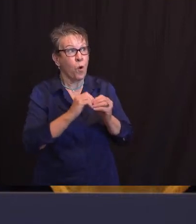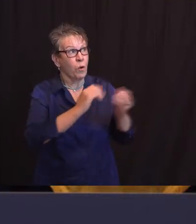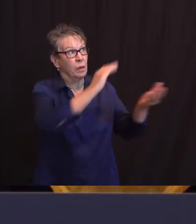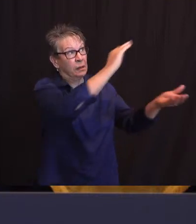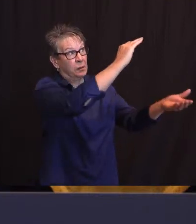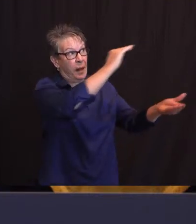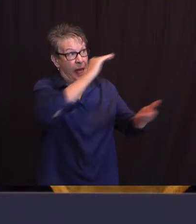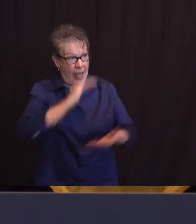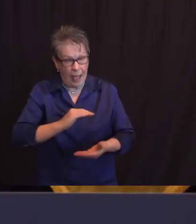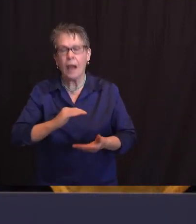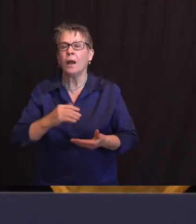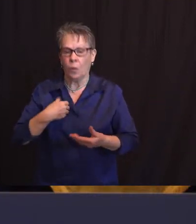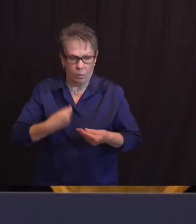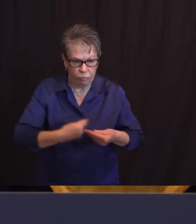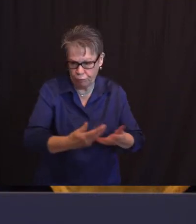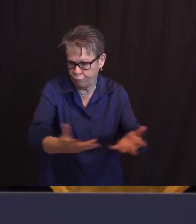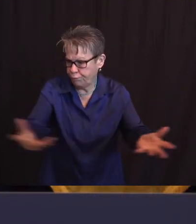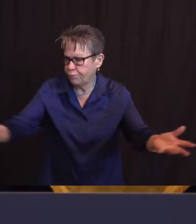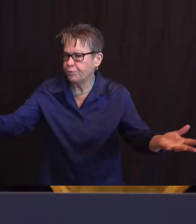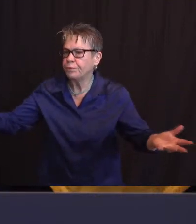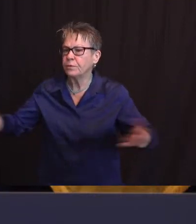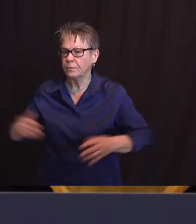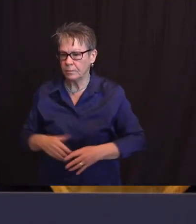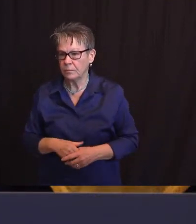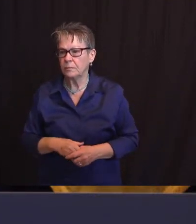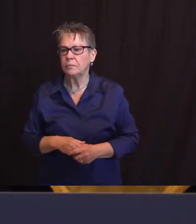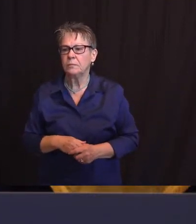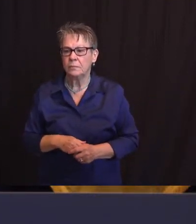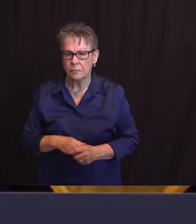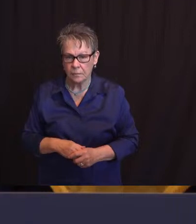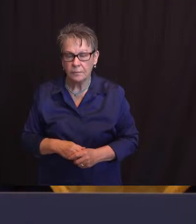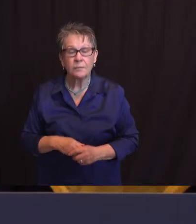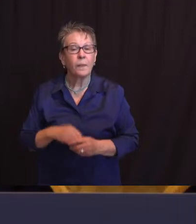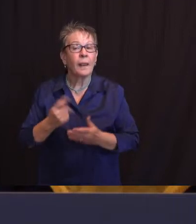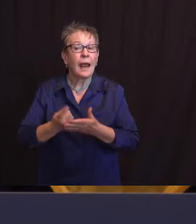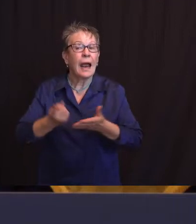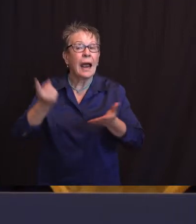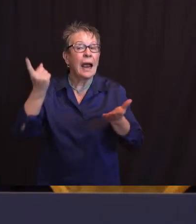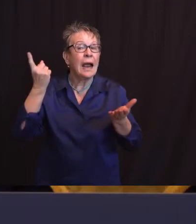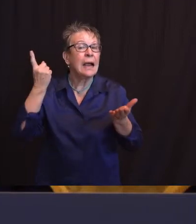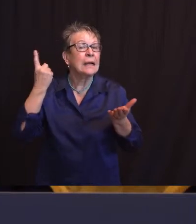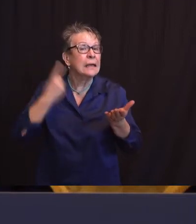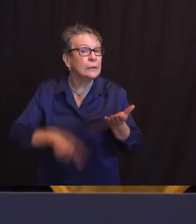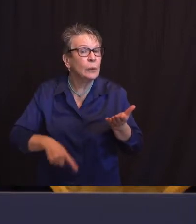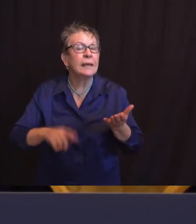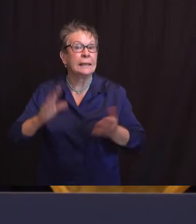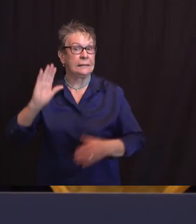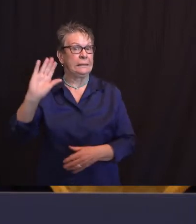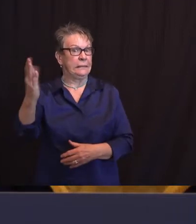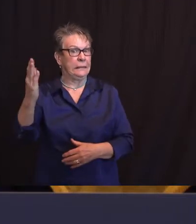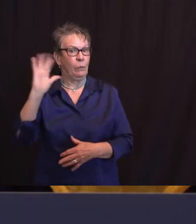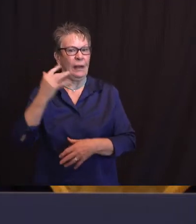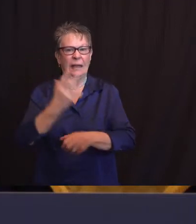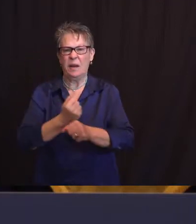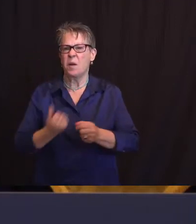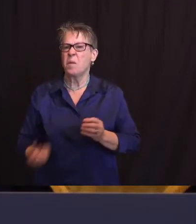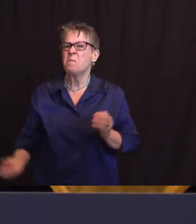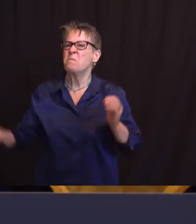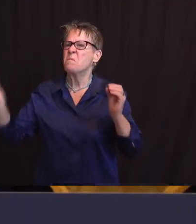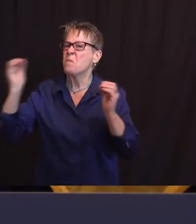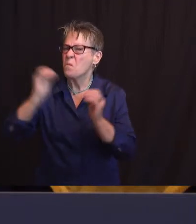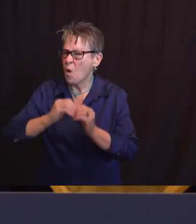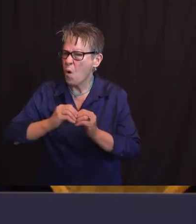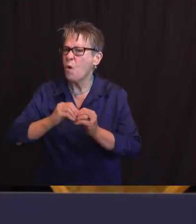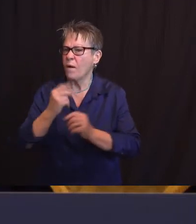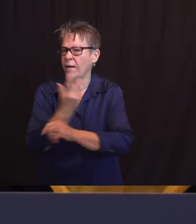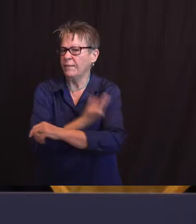the subjective guidance is we're going up, beginning to go up meaningfully soon, and I think maybe even as early as next week. More on that, I